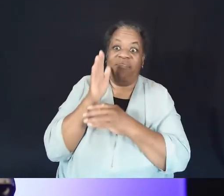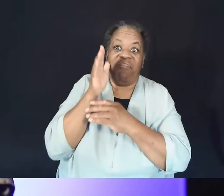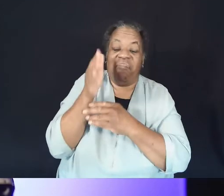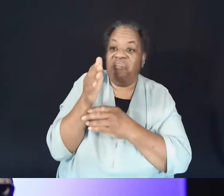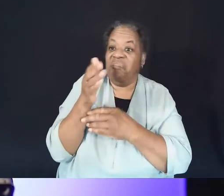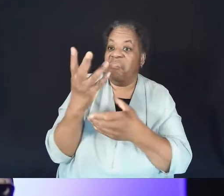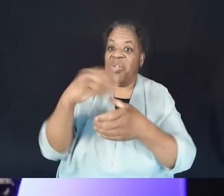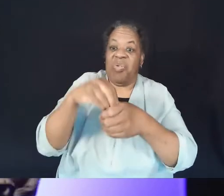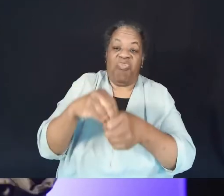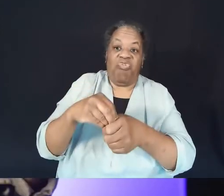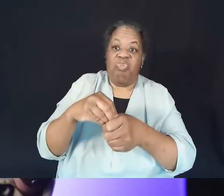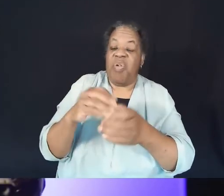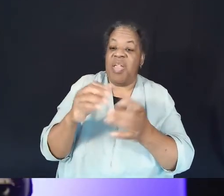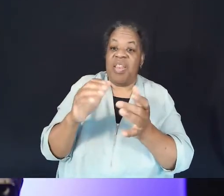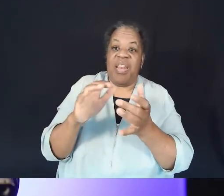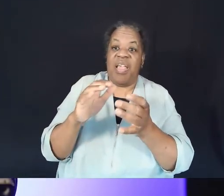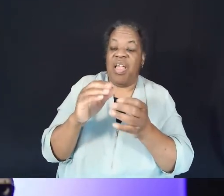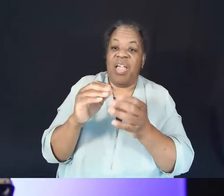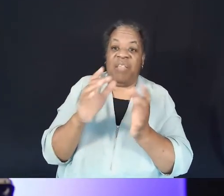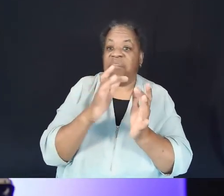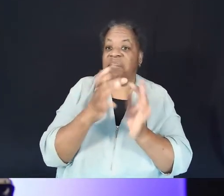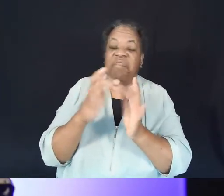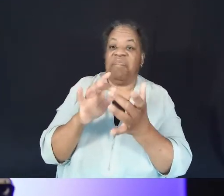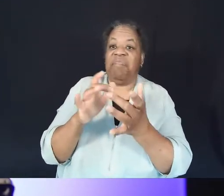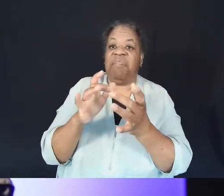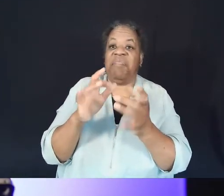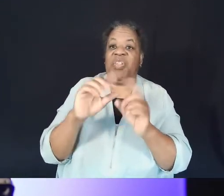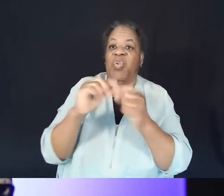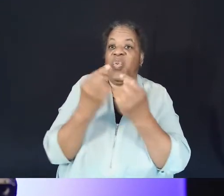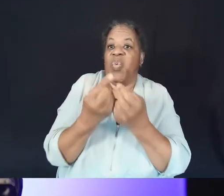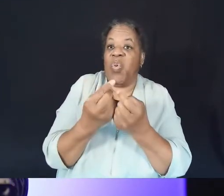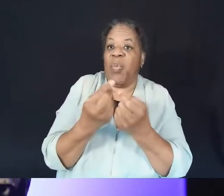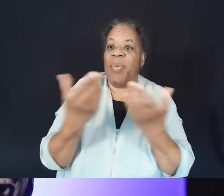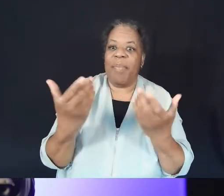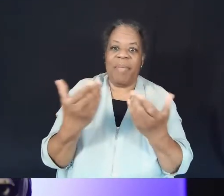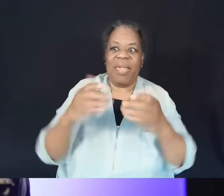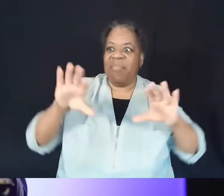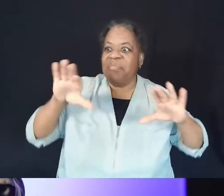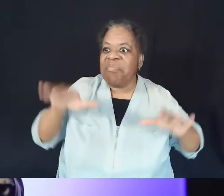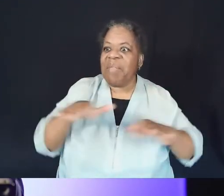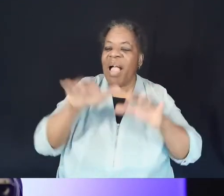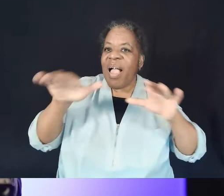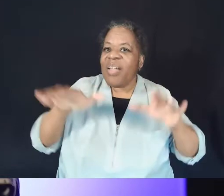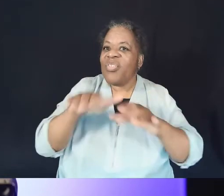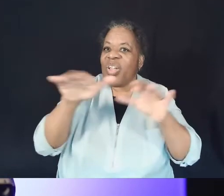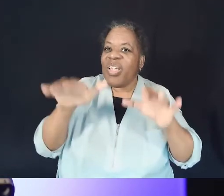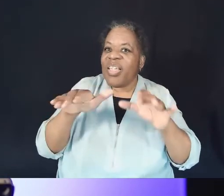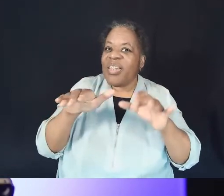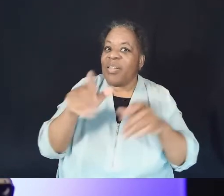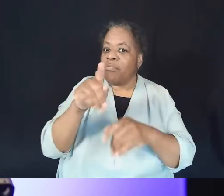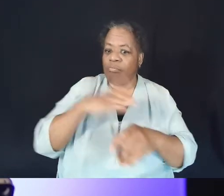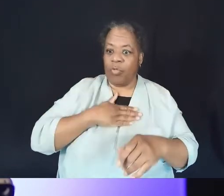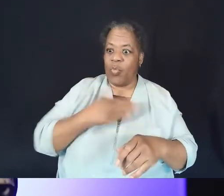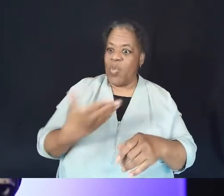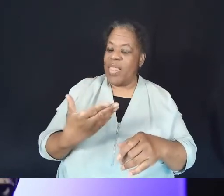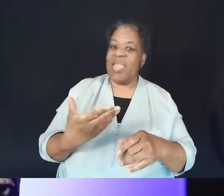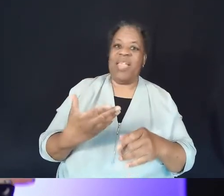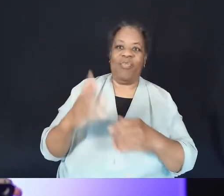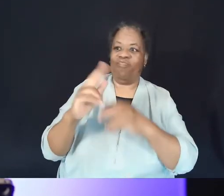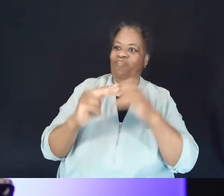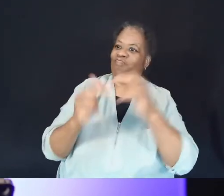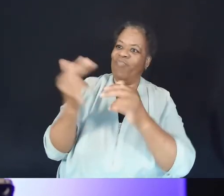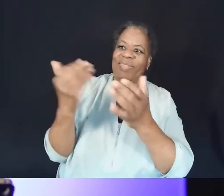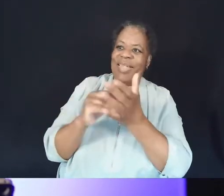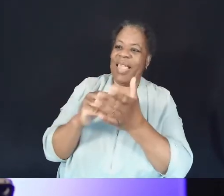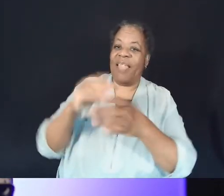one. Maybe it's a combination of practical actions, but will you be a builder of the church? And let me pause